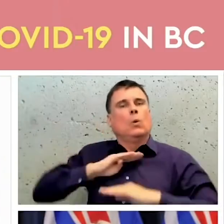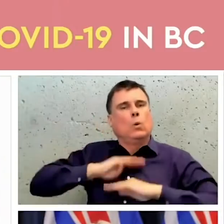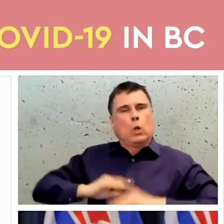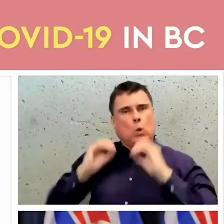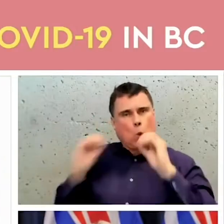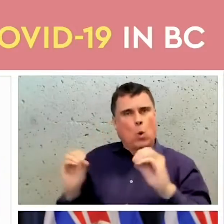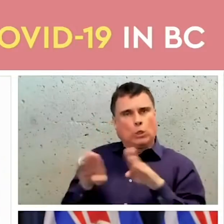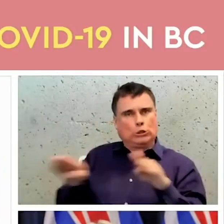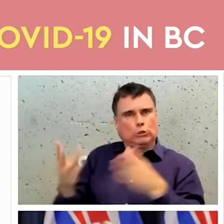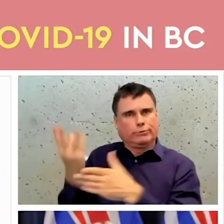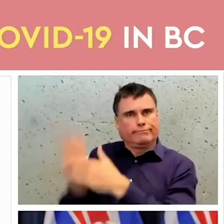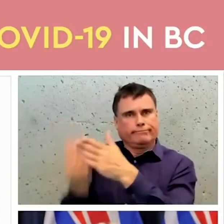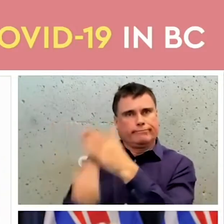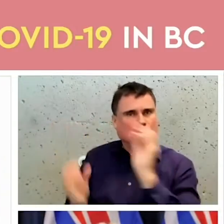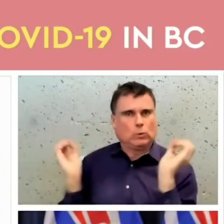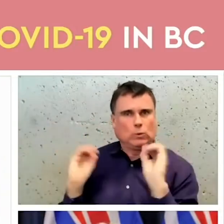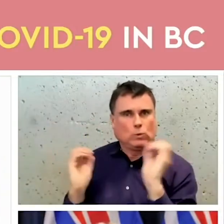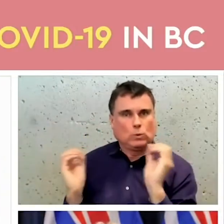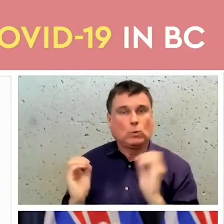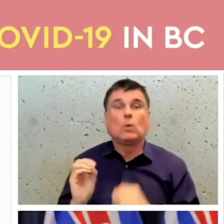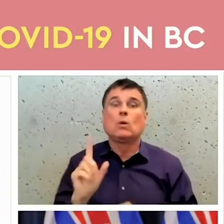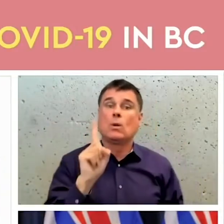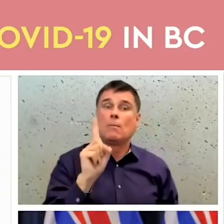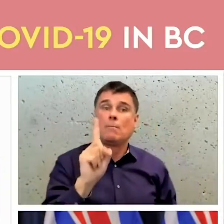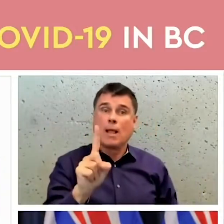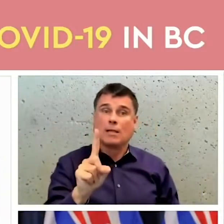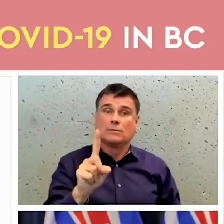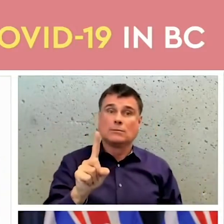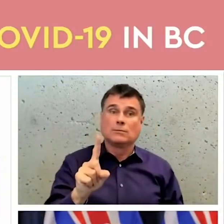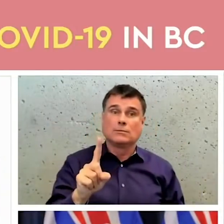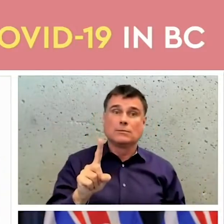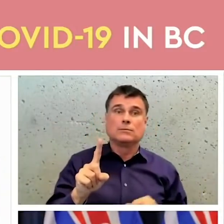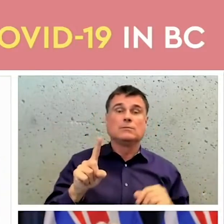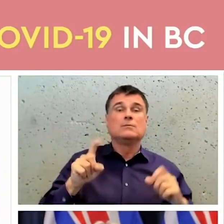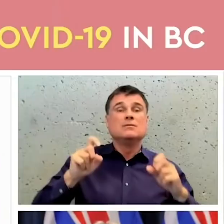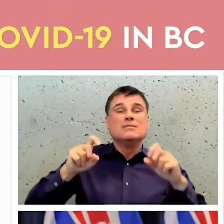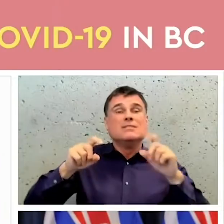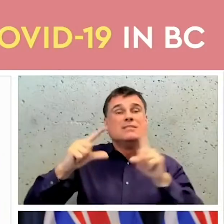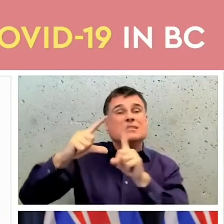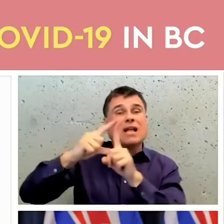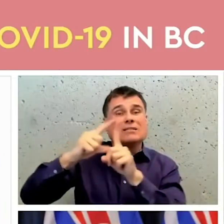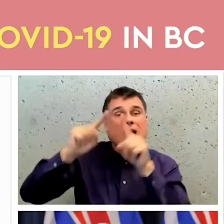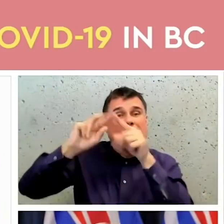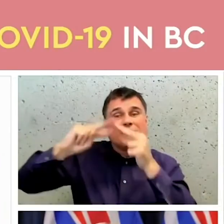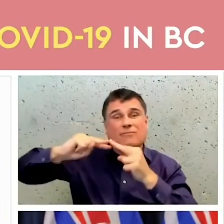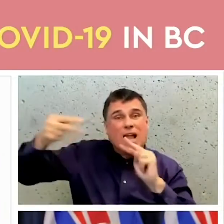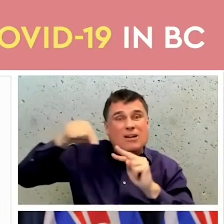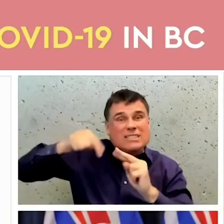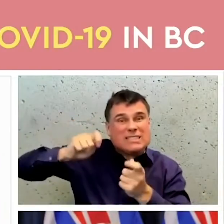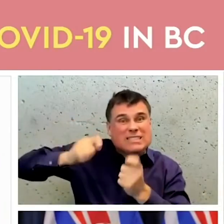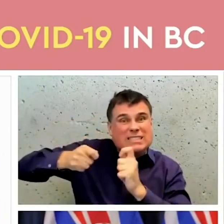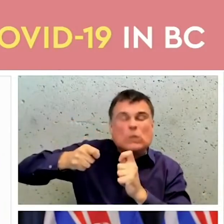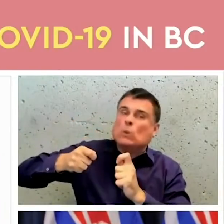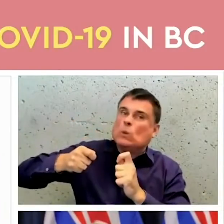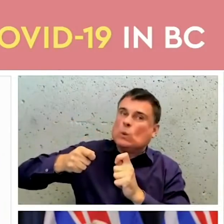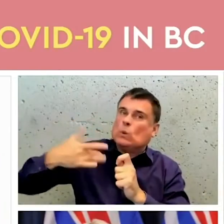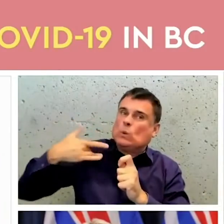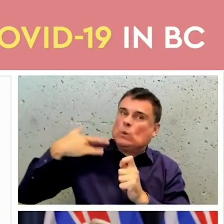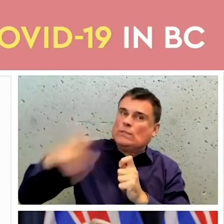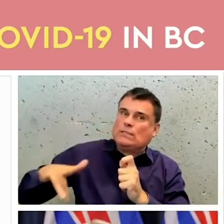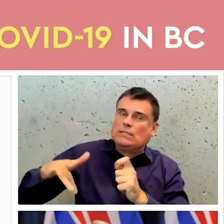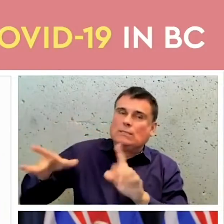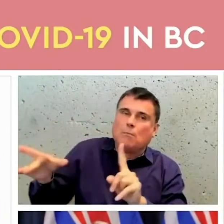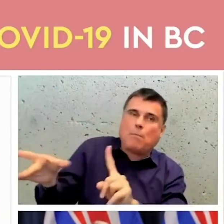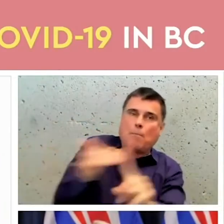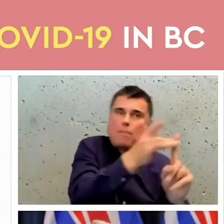that we're seeing now, children are not immune, and some of them will have severe illness and will require critical care. And we know